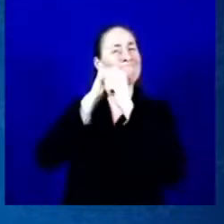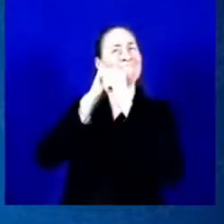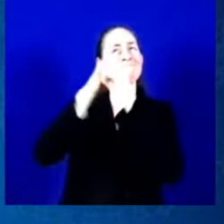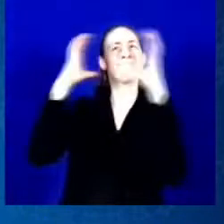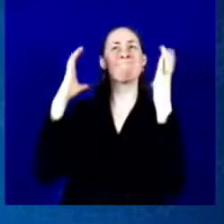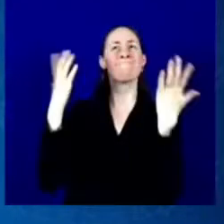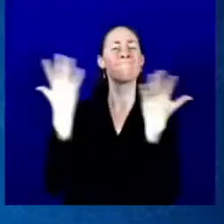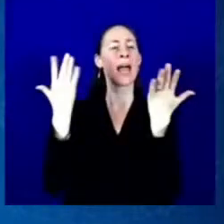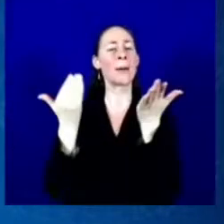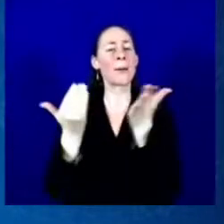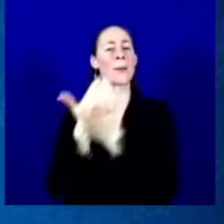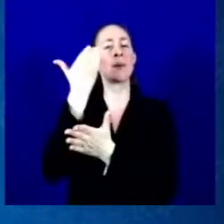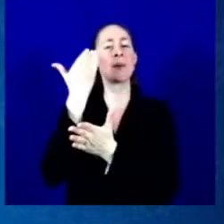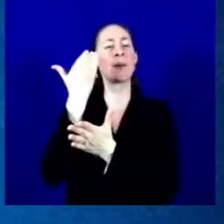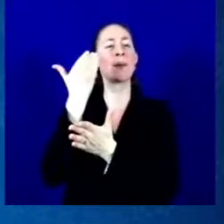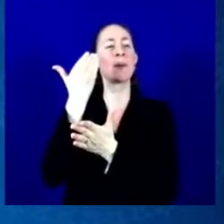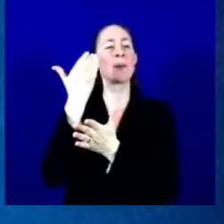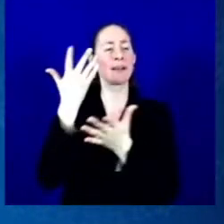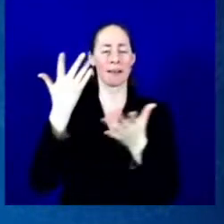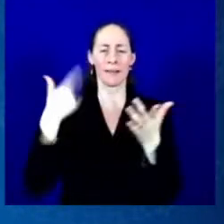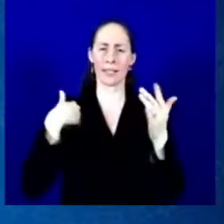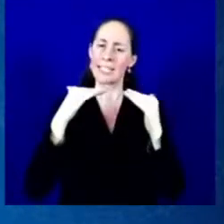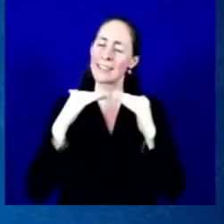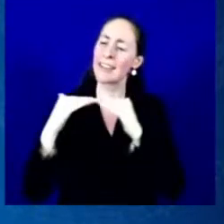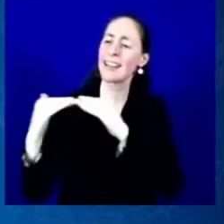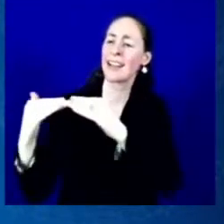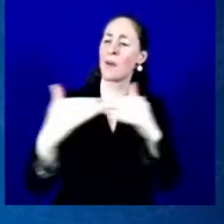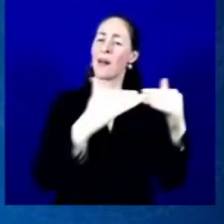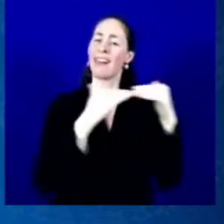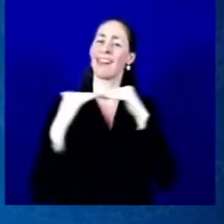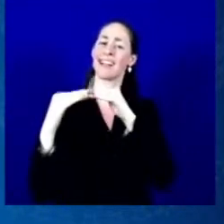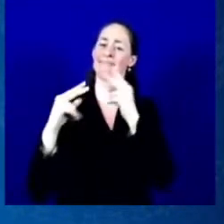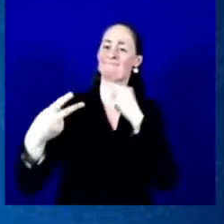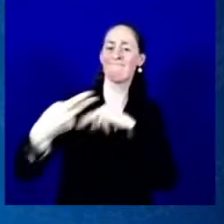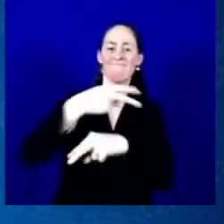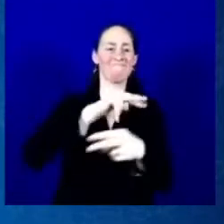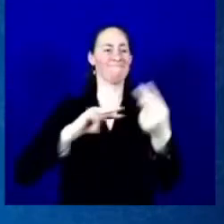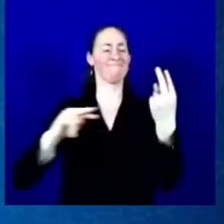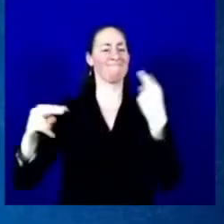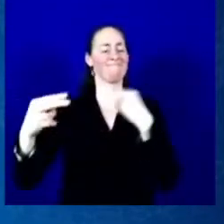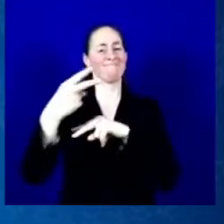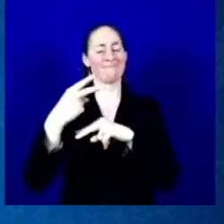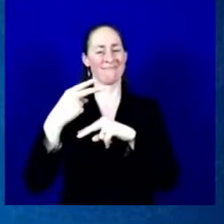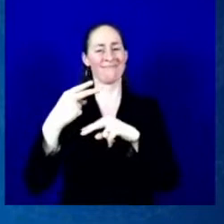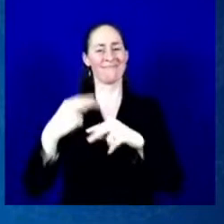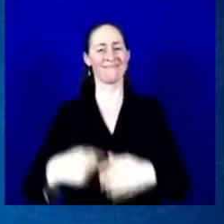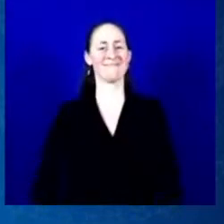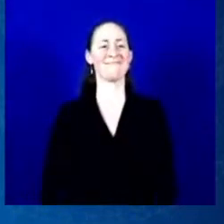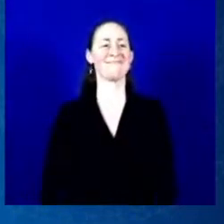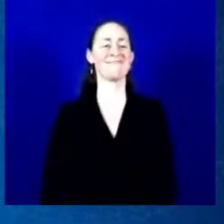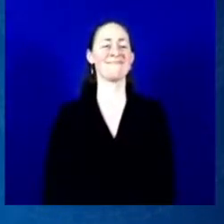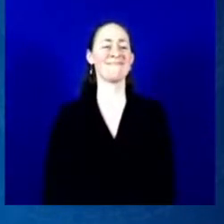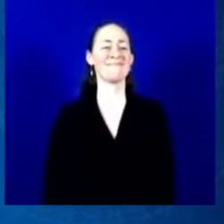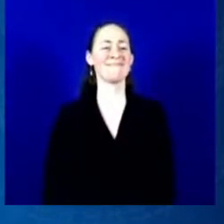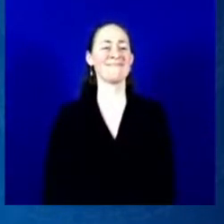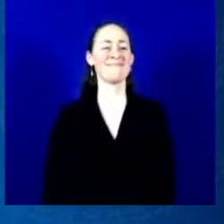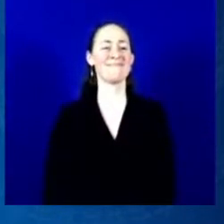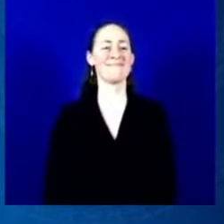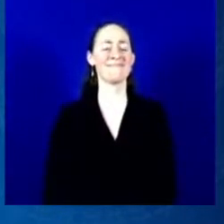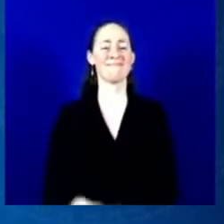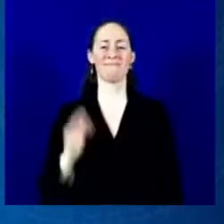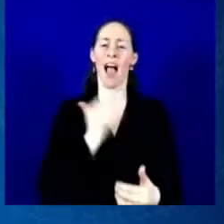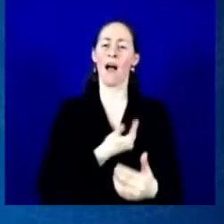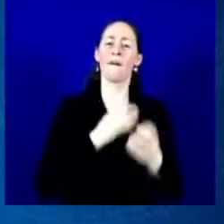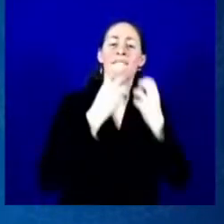equal. It's who we are. And we cannot walk away from that principle and, in